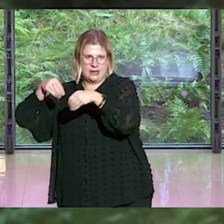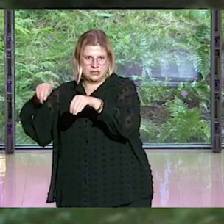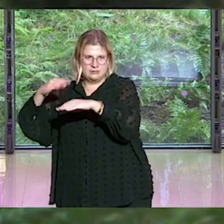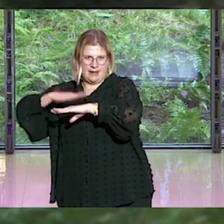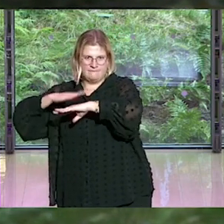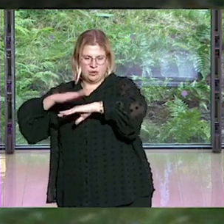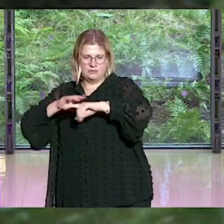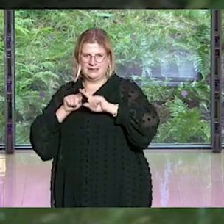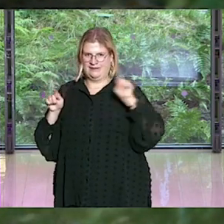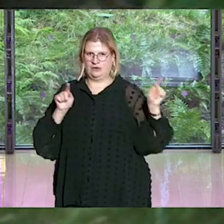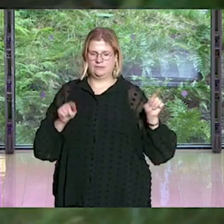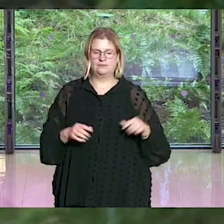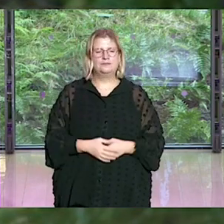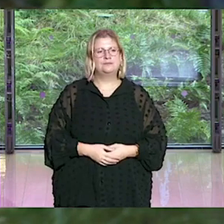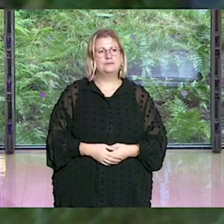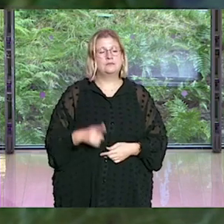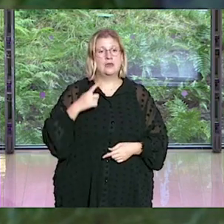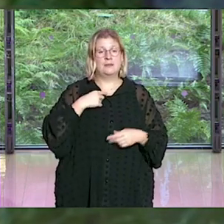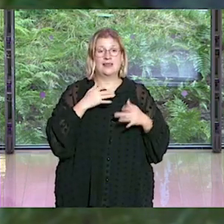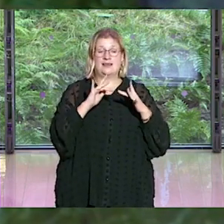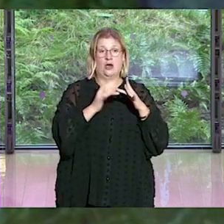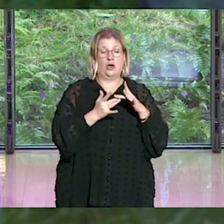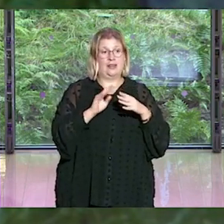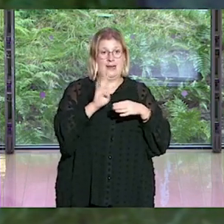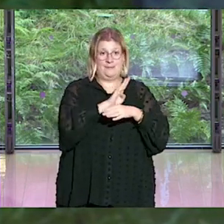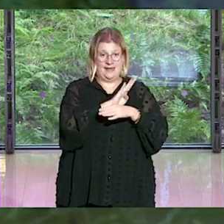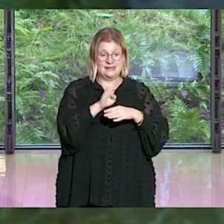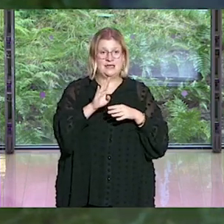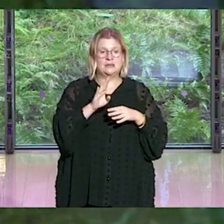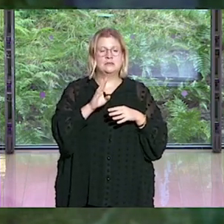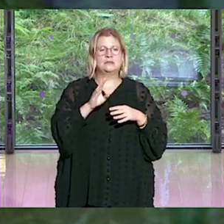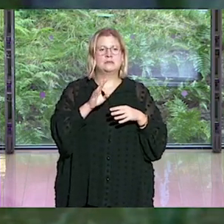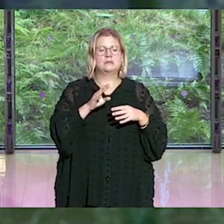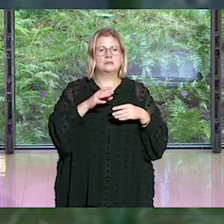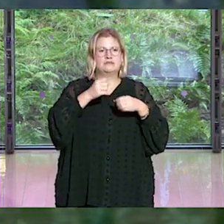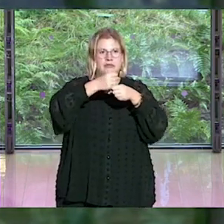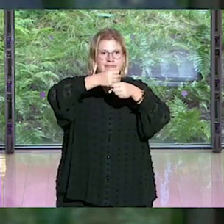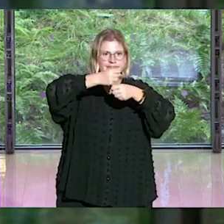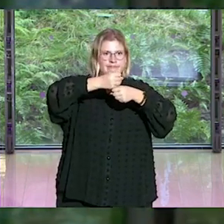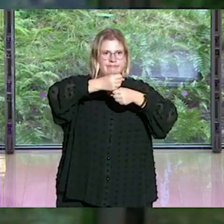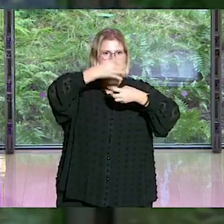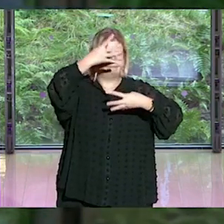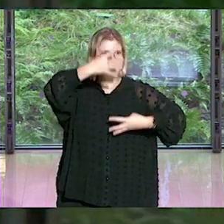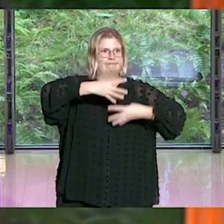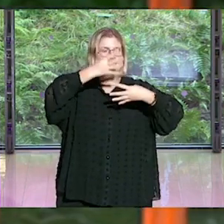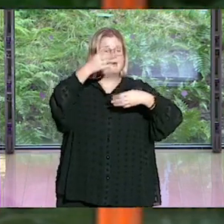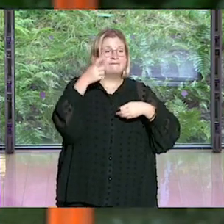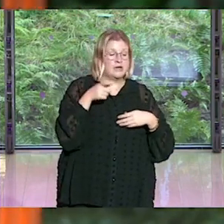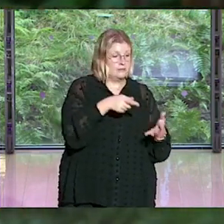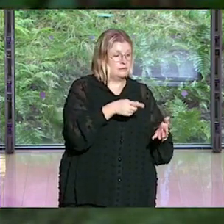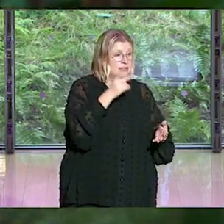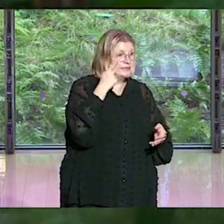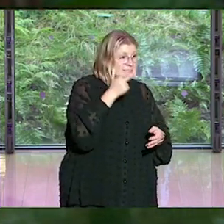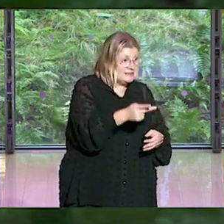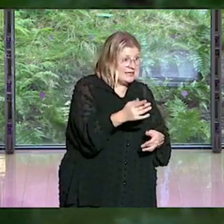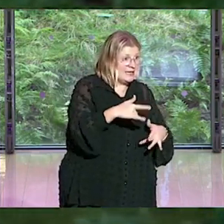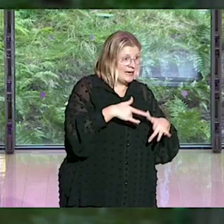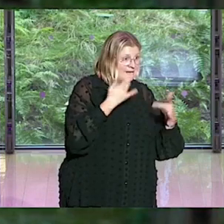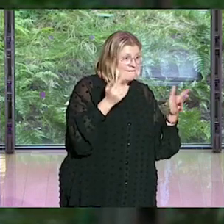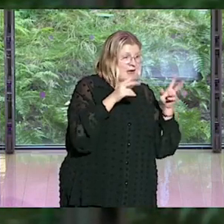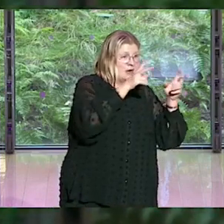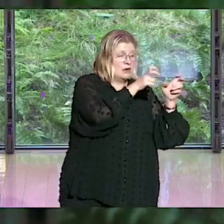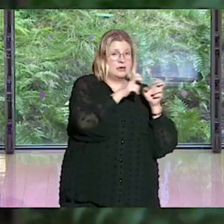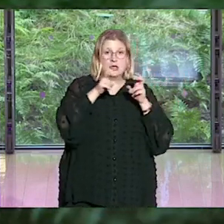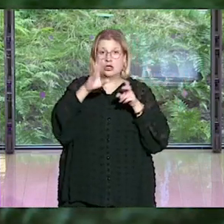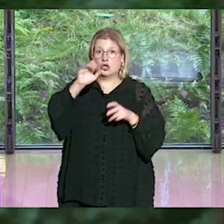The e-commerce progression that I showed from viewing a detail page to adding to cart and purchasing, sometimes that can require some